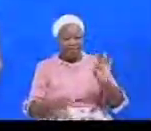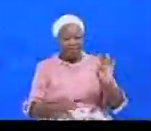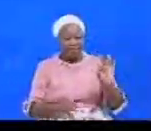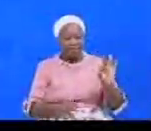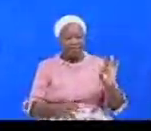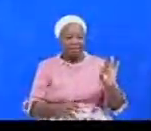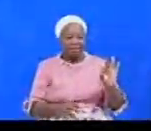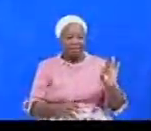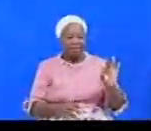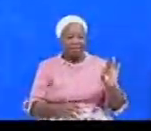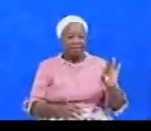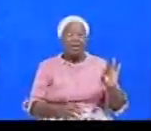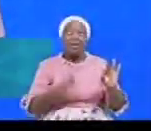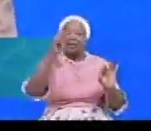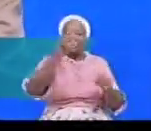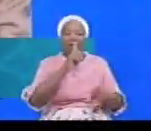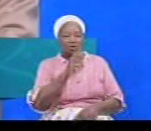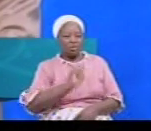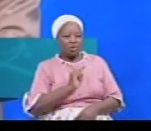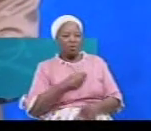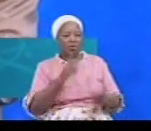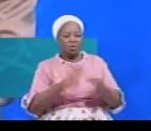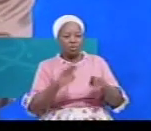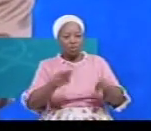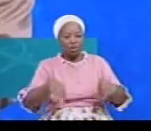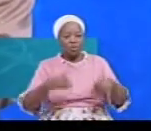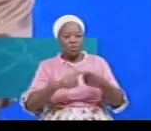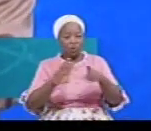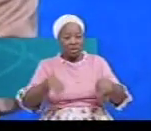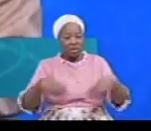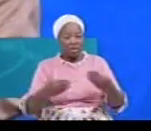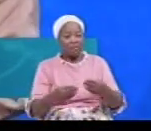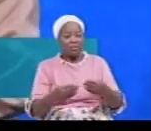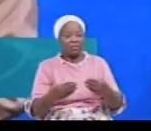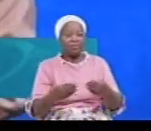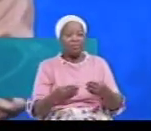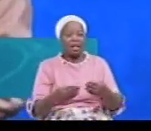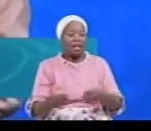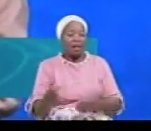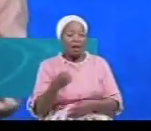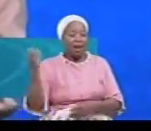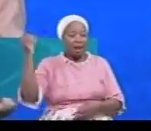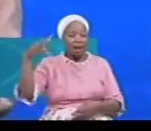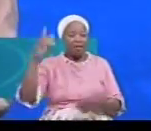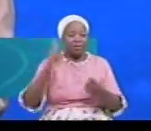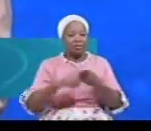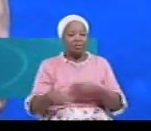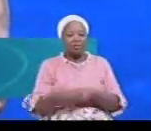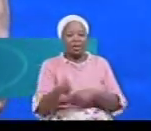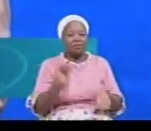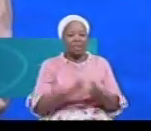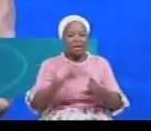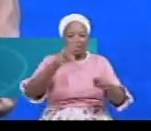79, he assures us to give light to them that sit in darkness